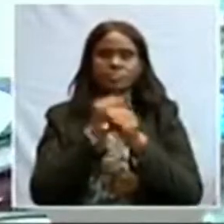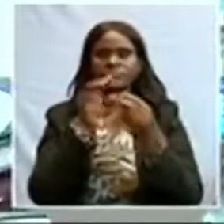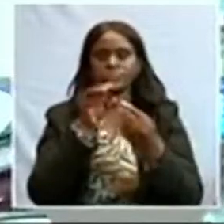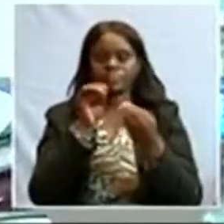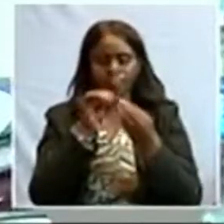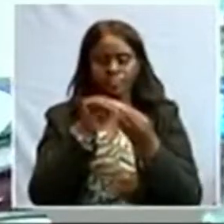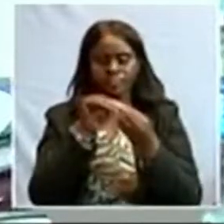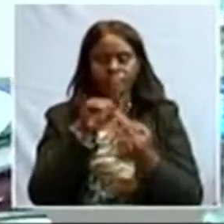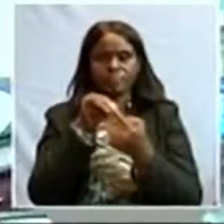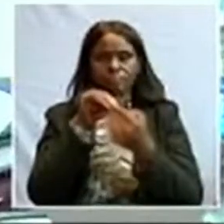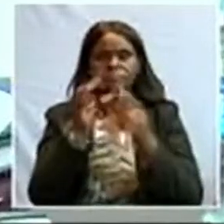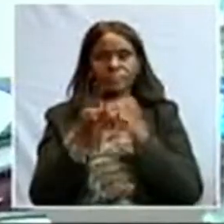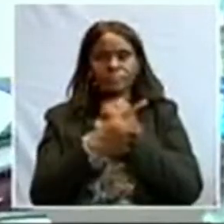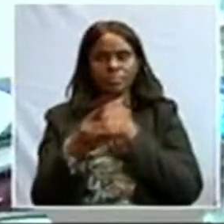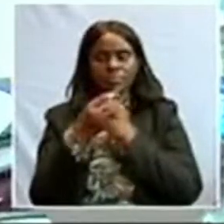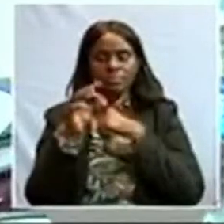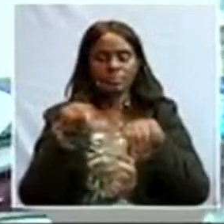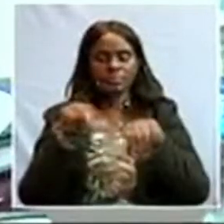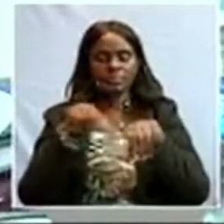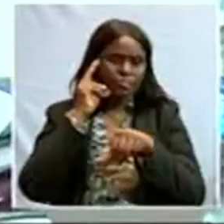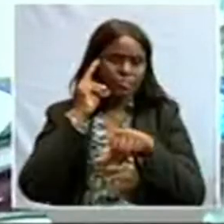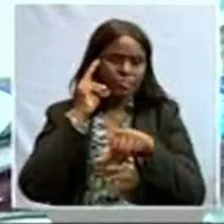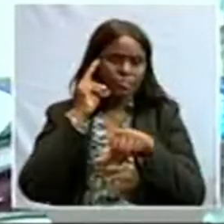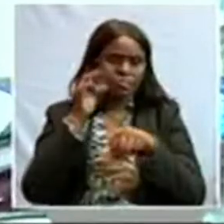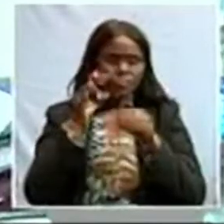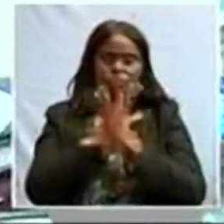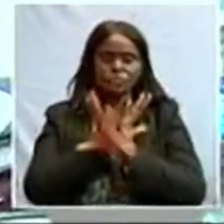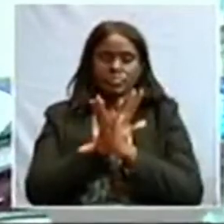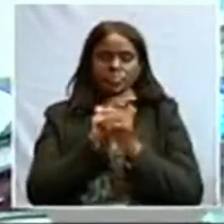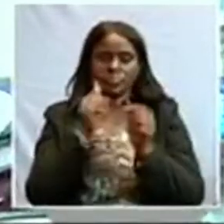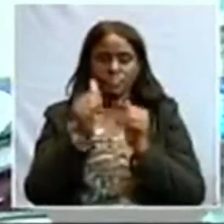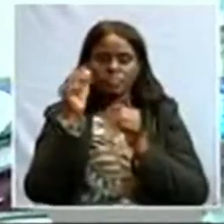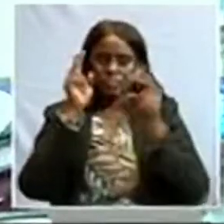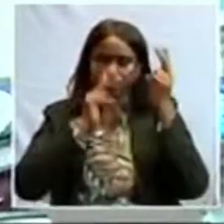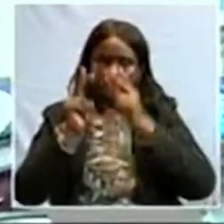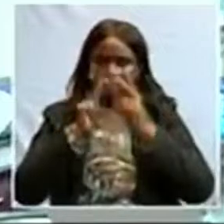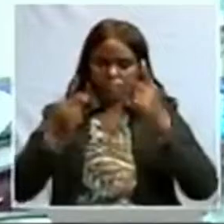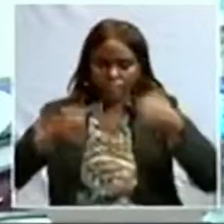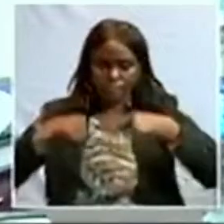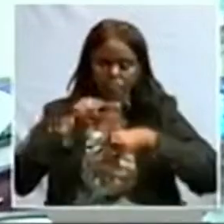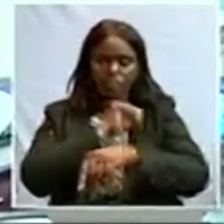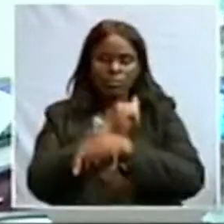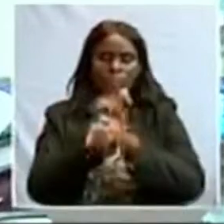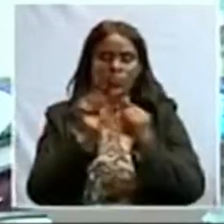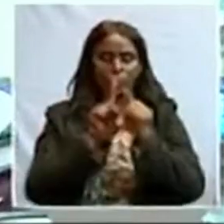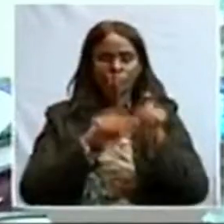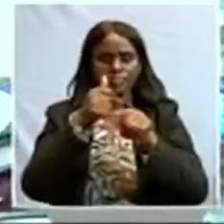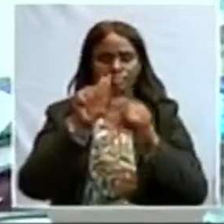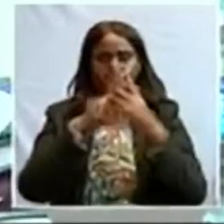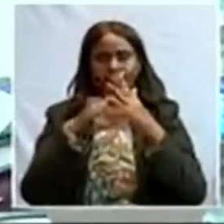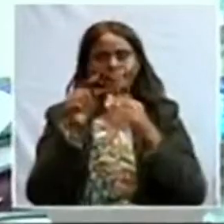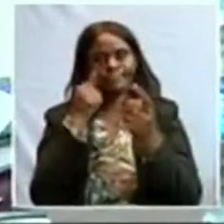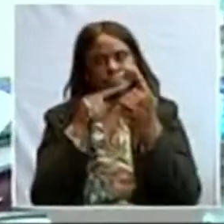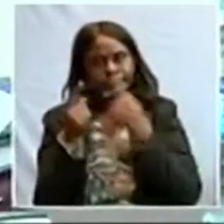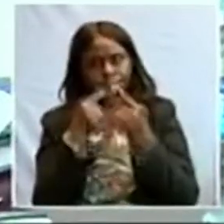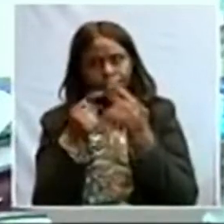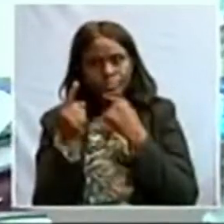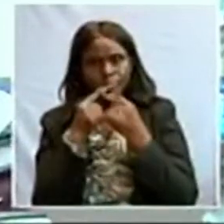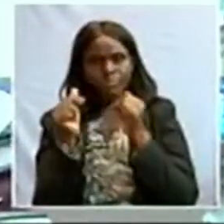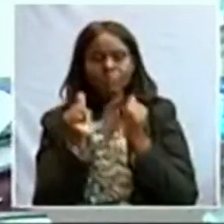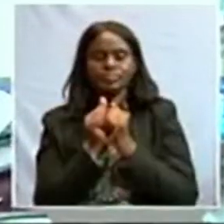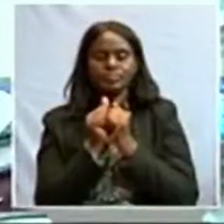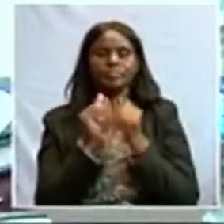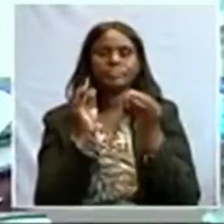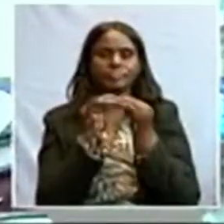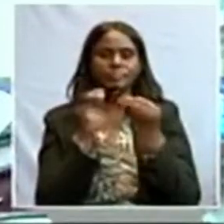the Department of National Archives of Zambia, undertake a visit to our local authority and began to interact with